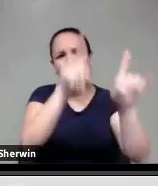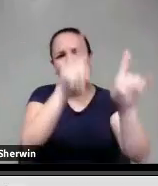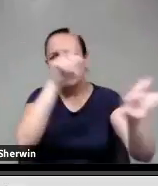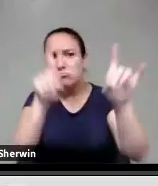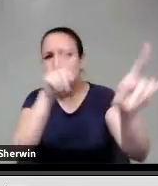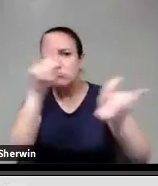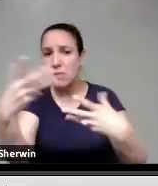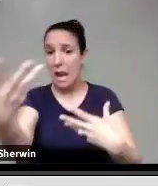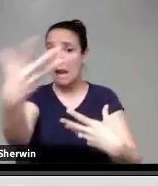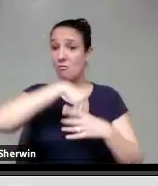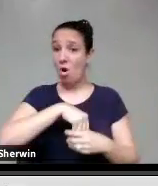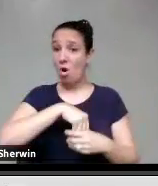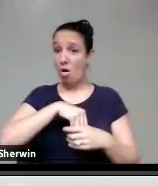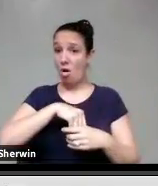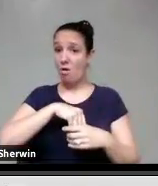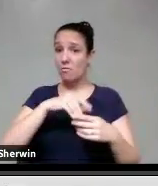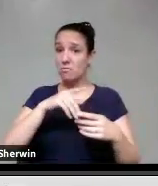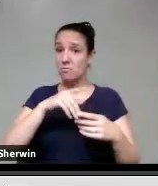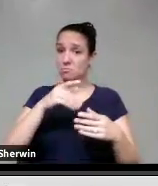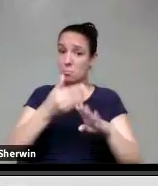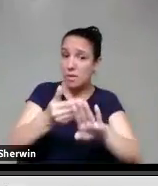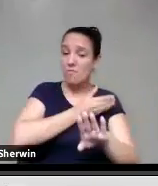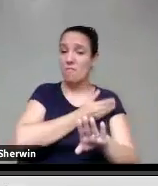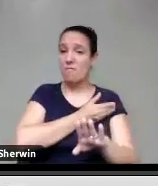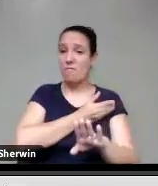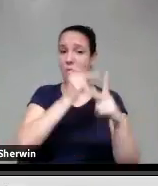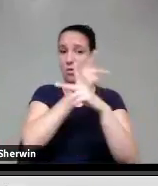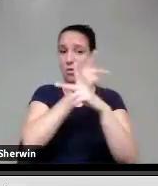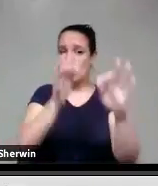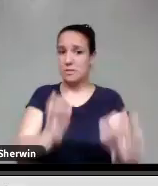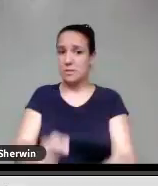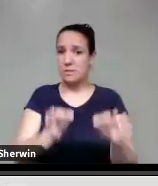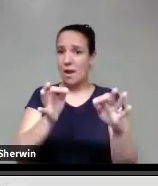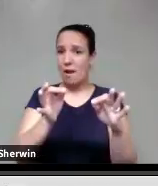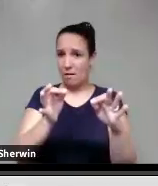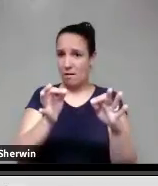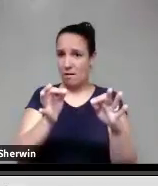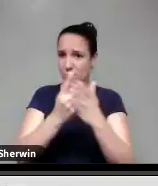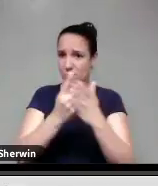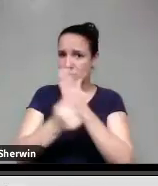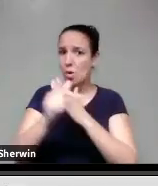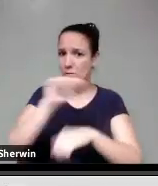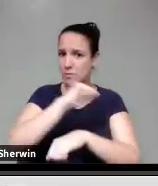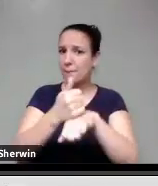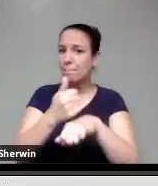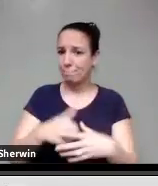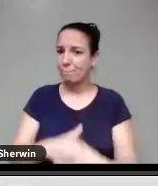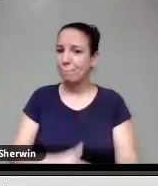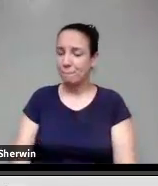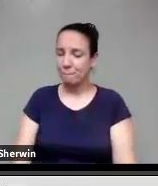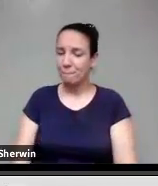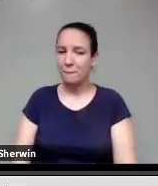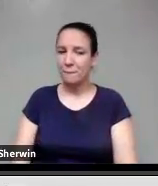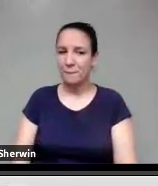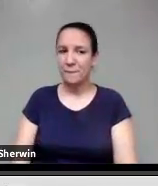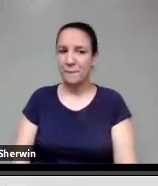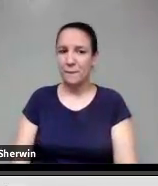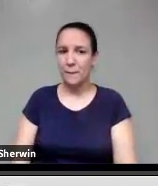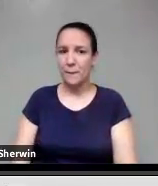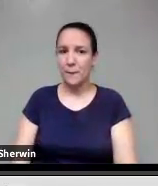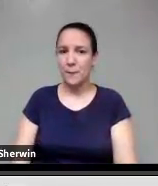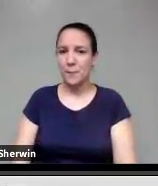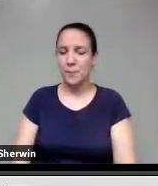involve them in that decision-making process. When you're thinking about actually involving them in the program, sometimes you actually have to go